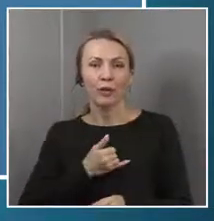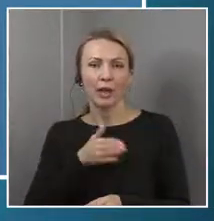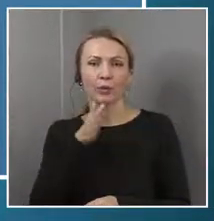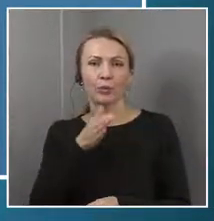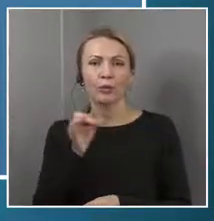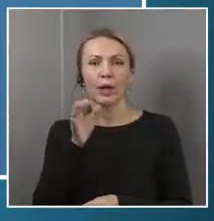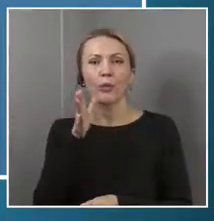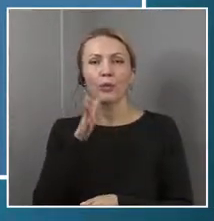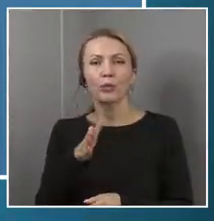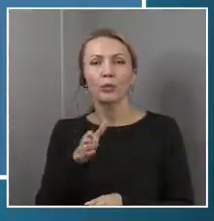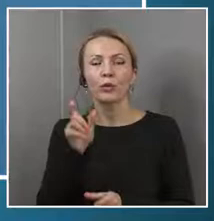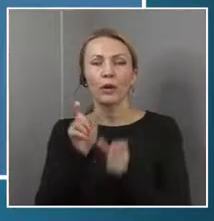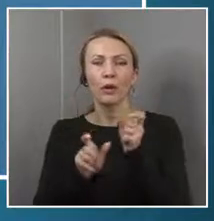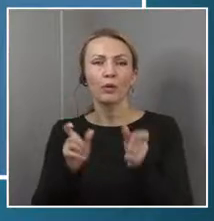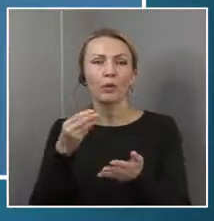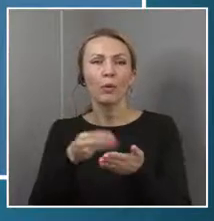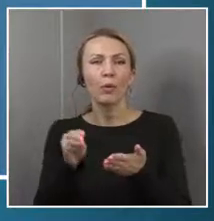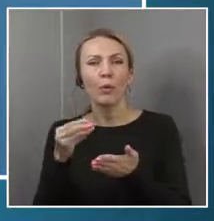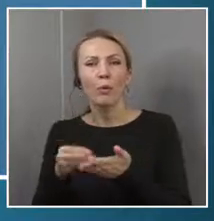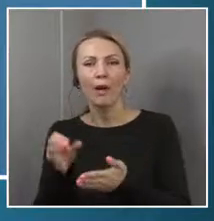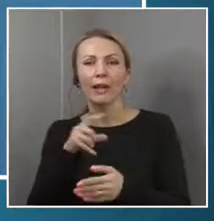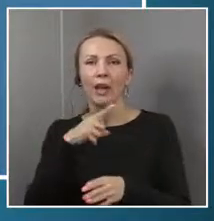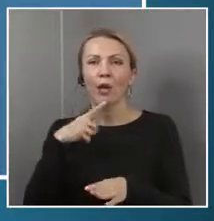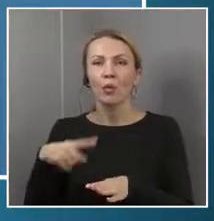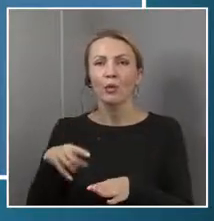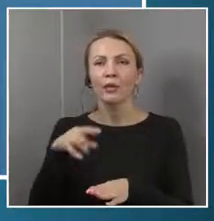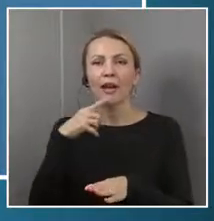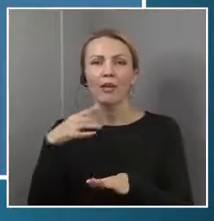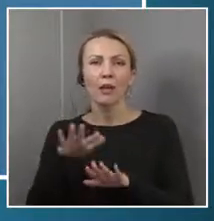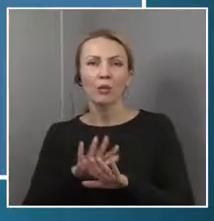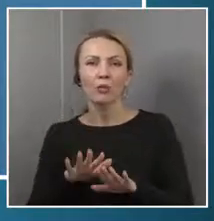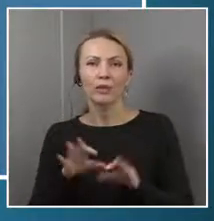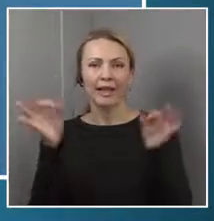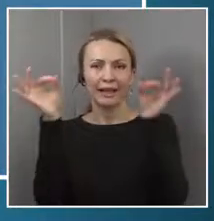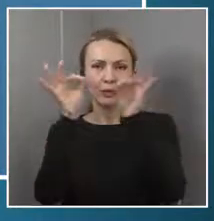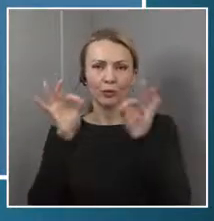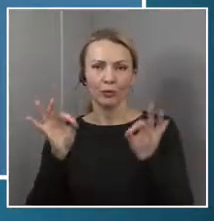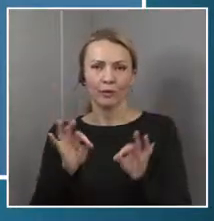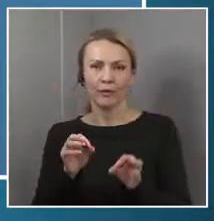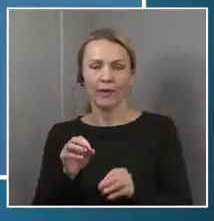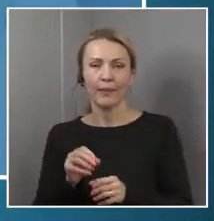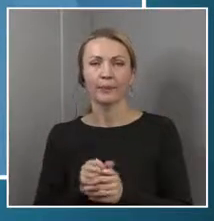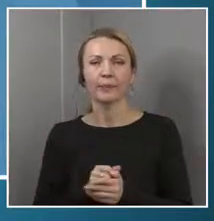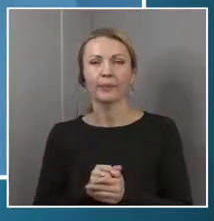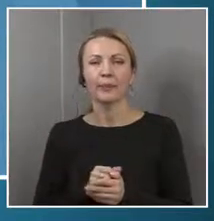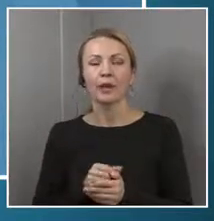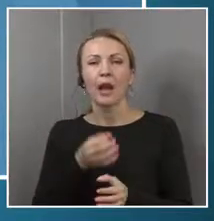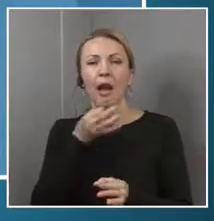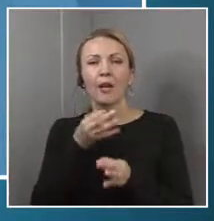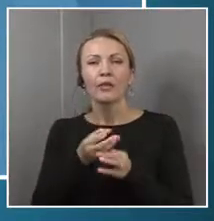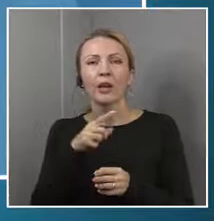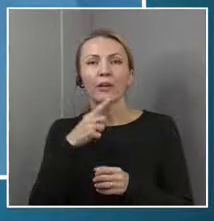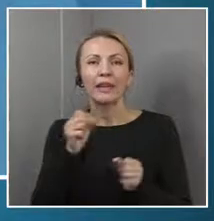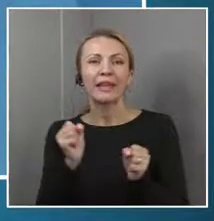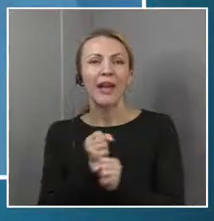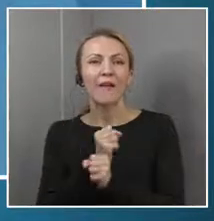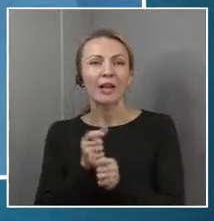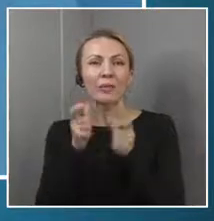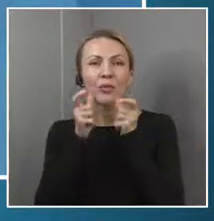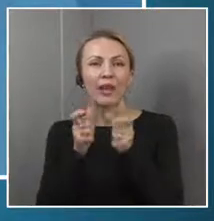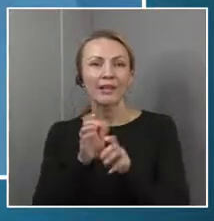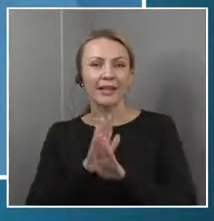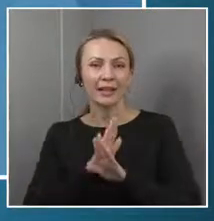country is like this, then we'll have a Russian art market, and Russians will buy both foreign and Russian art.